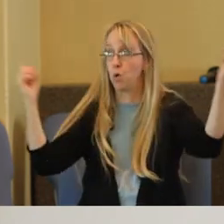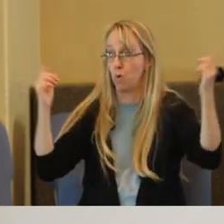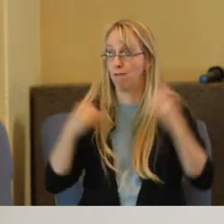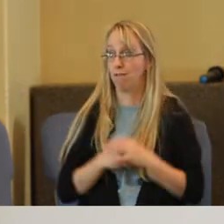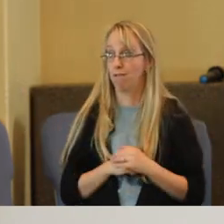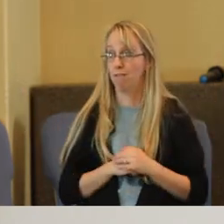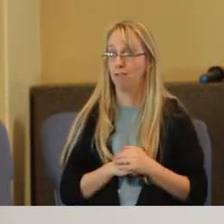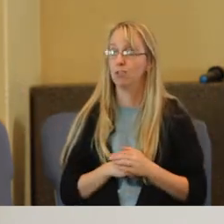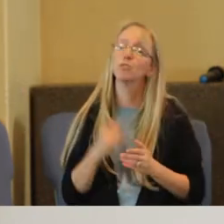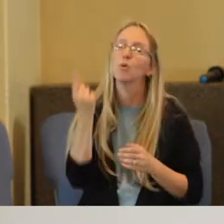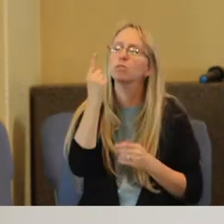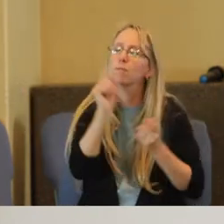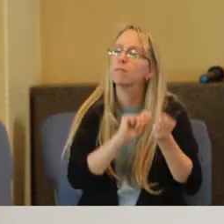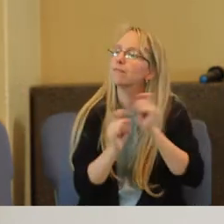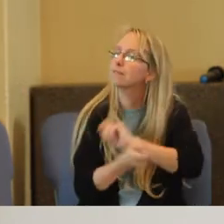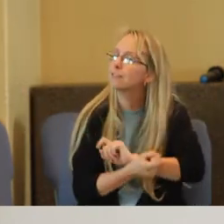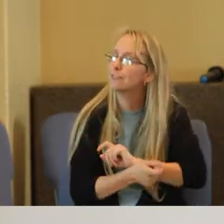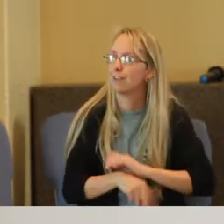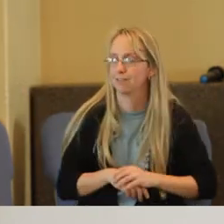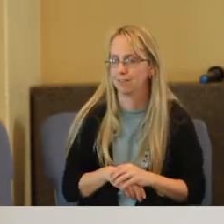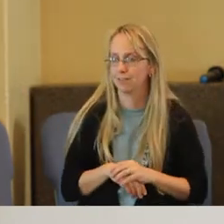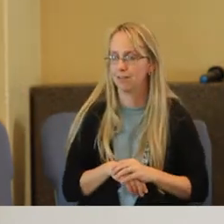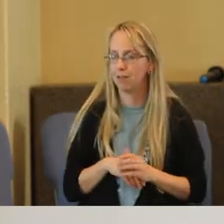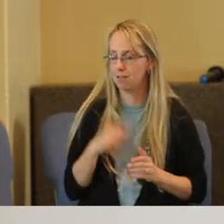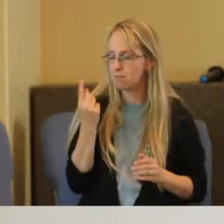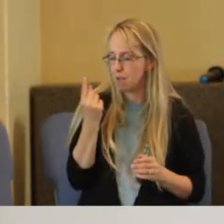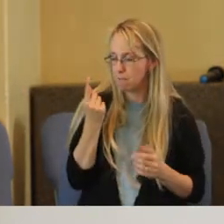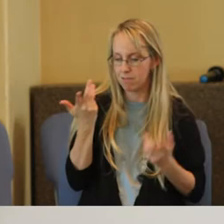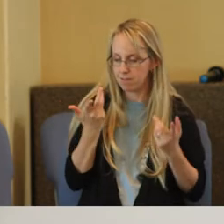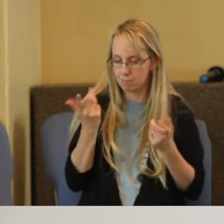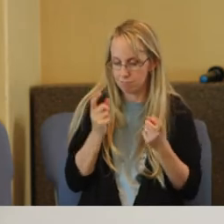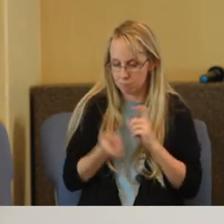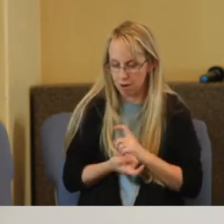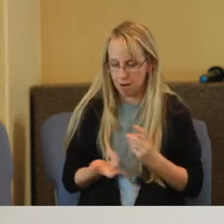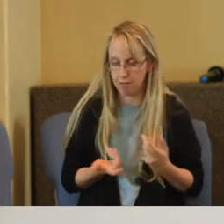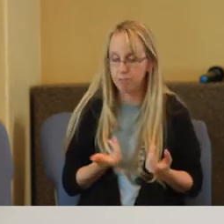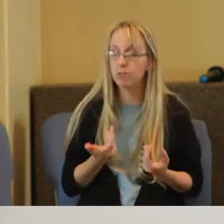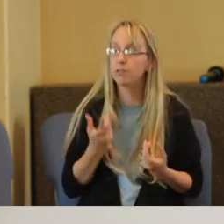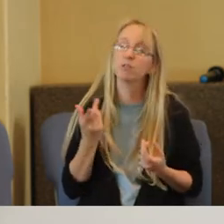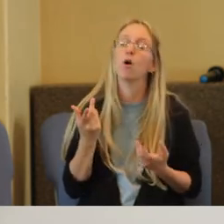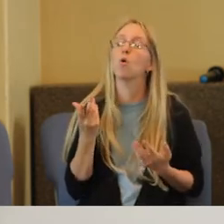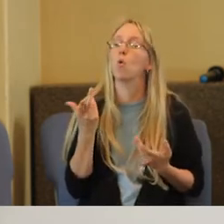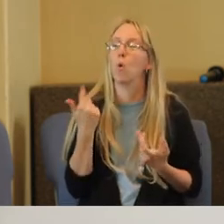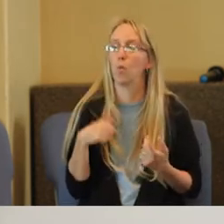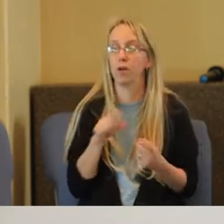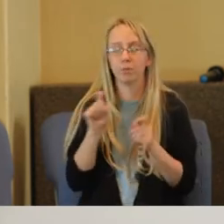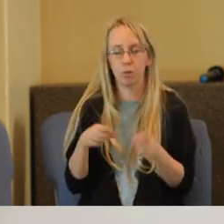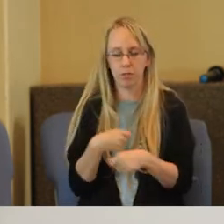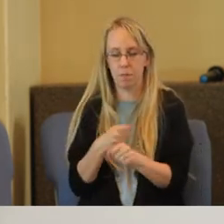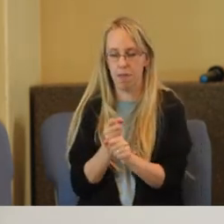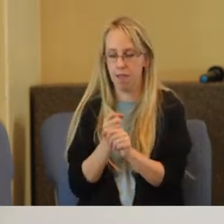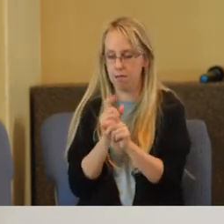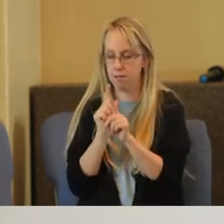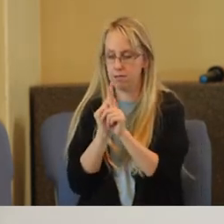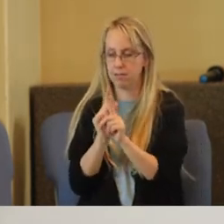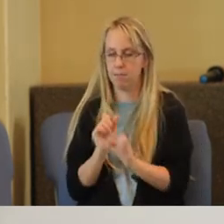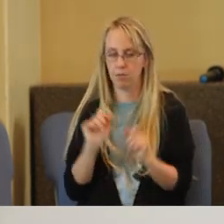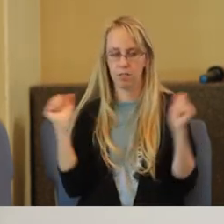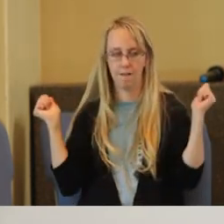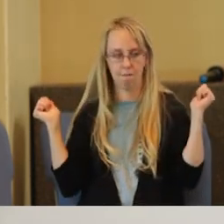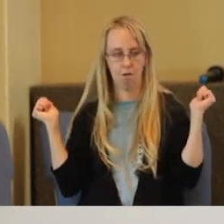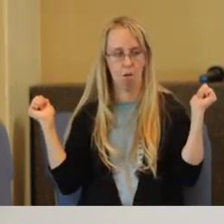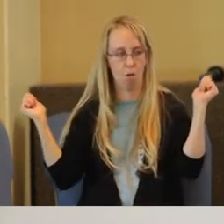So something has changed. Something has changed. And so we're supposed to make disciples of all